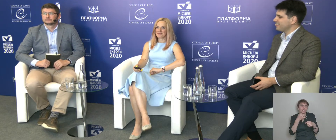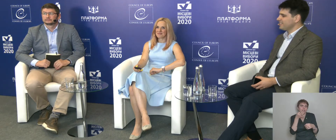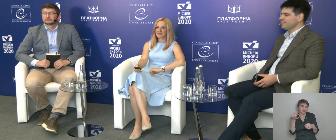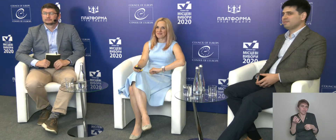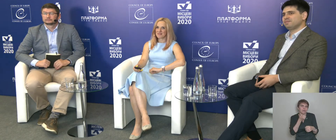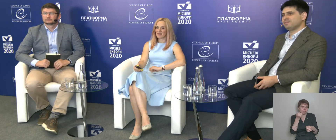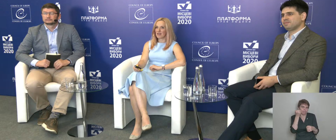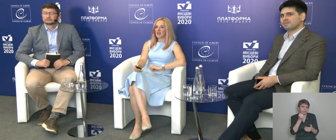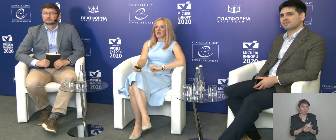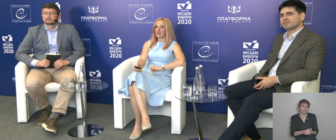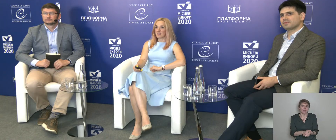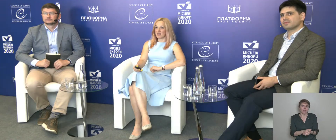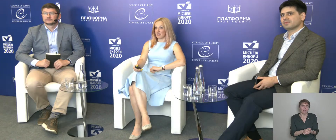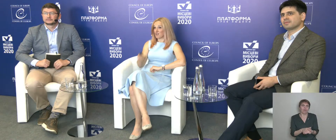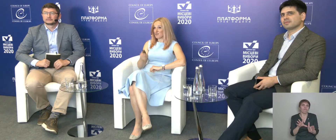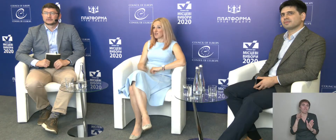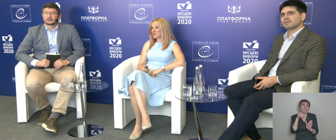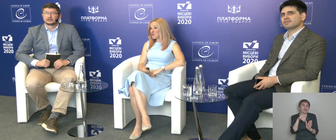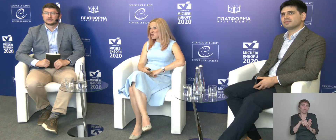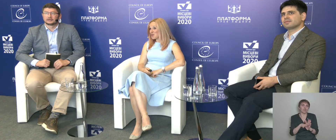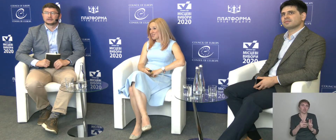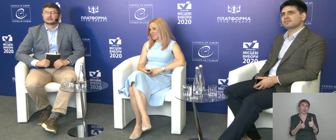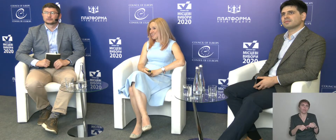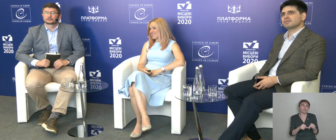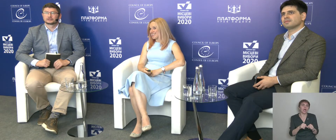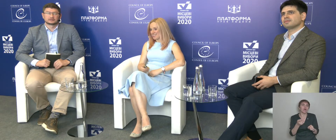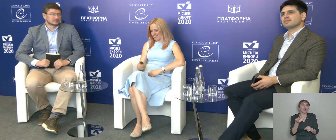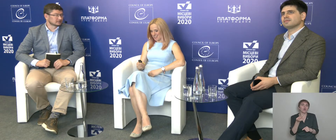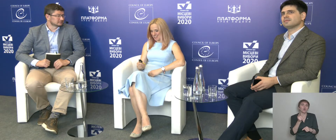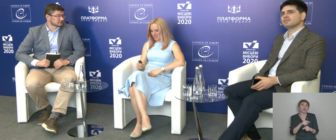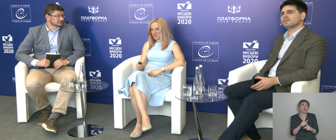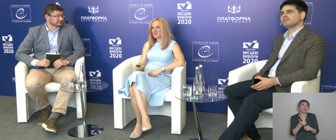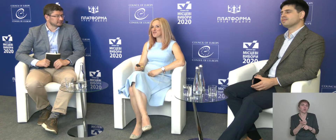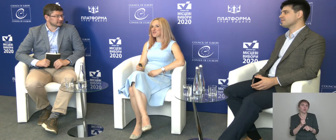the CEC did a good job in this respect.